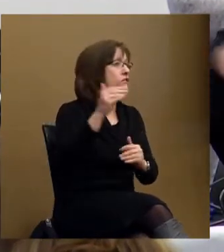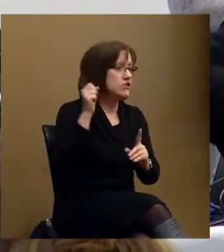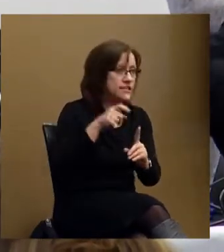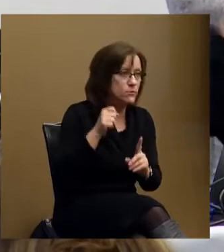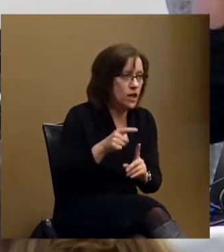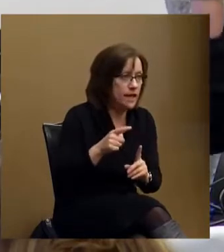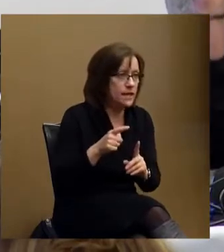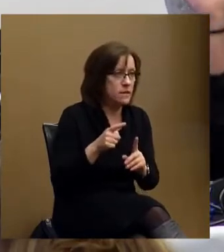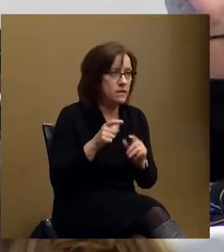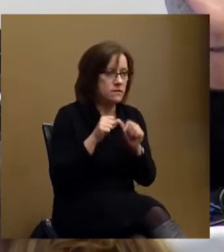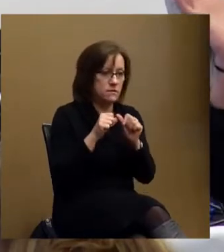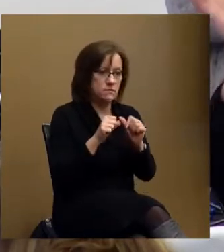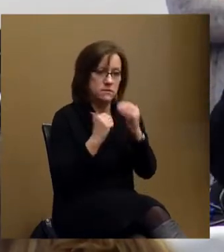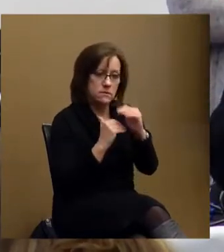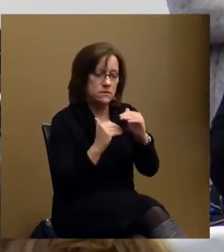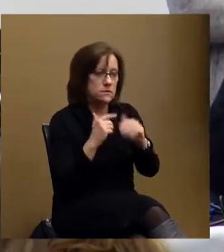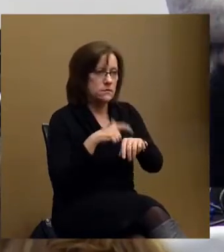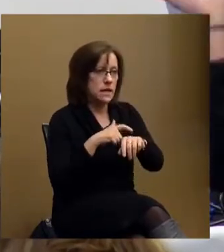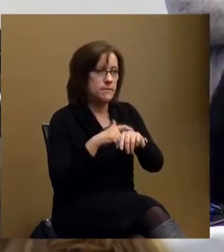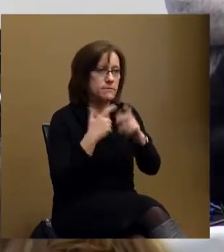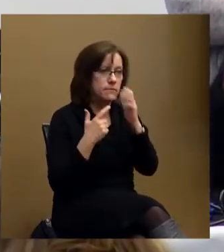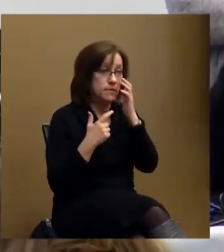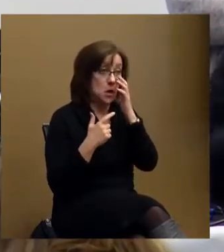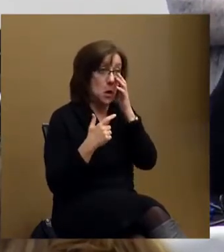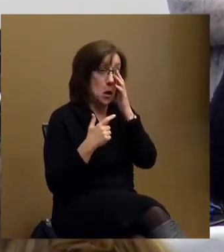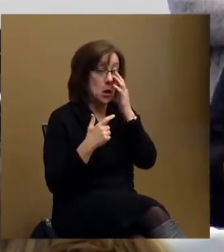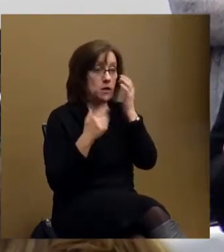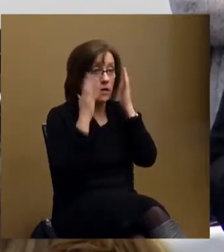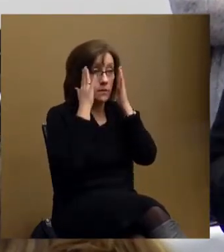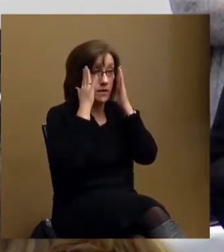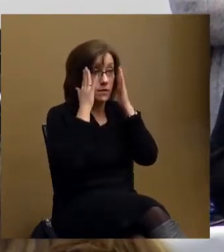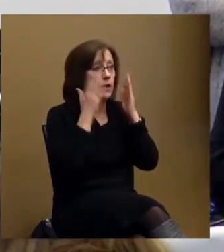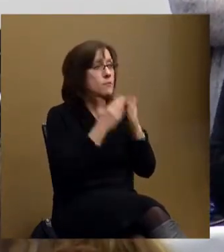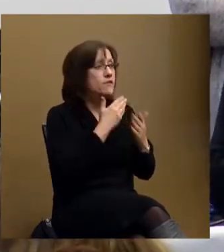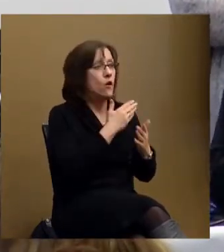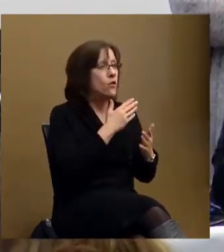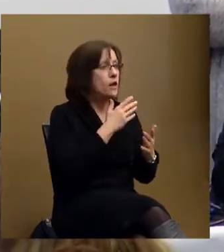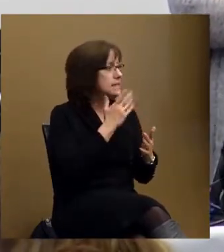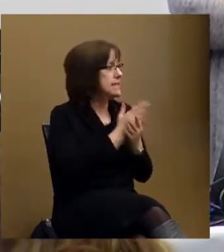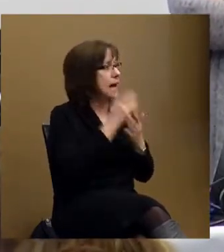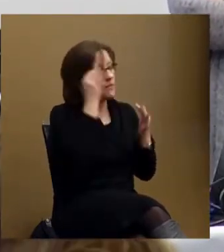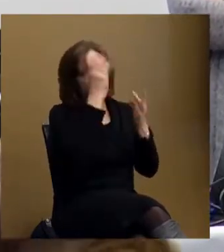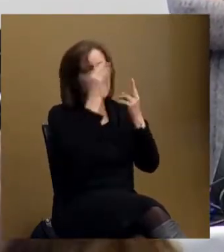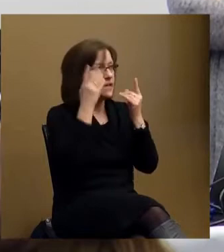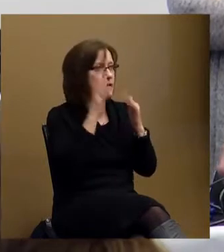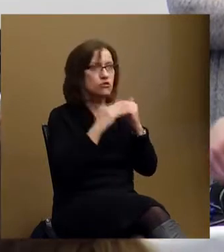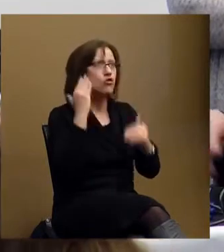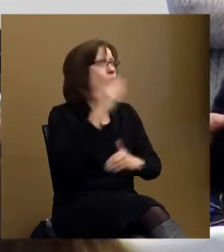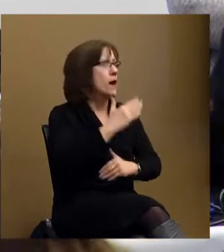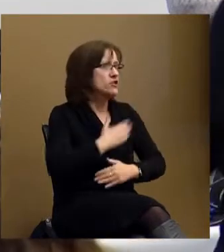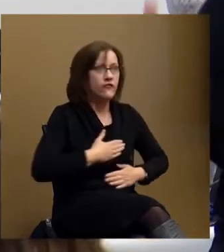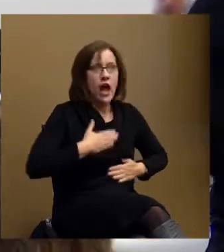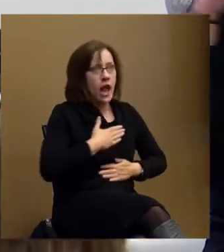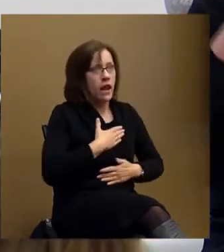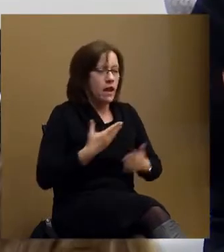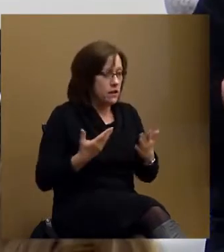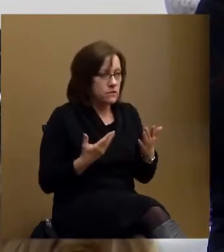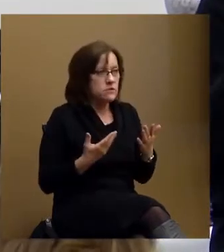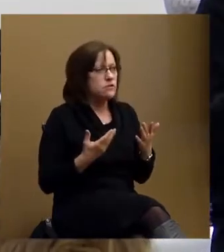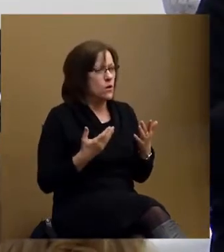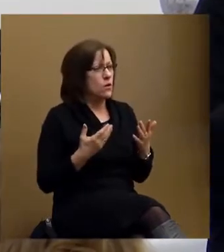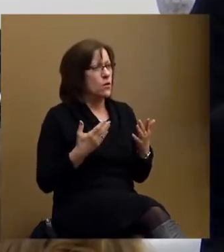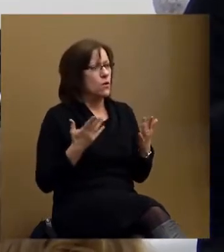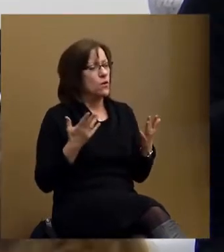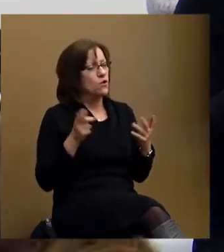right? Before they're like not thinking anymore. They're having too much fun with it, all right? So just think